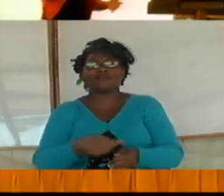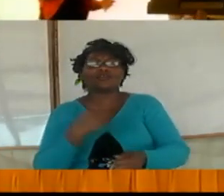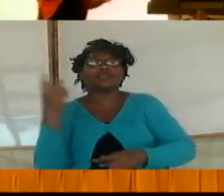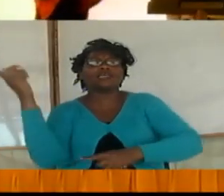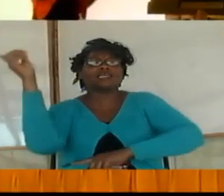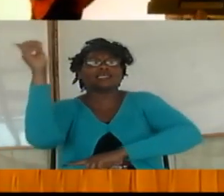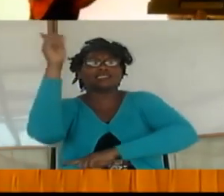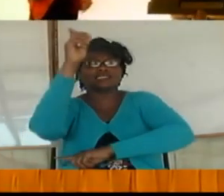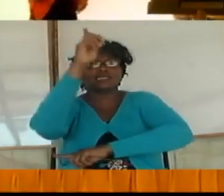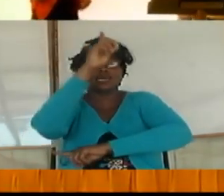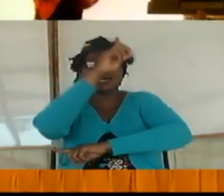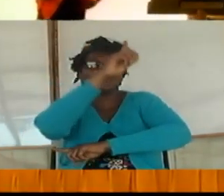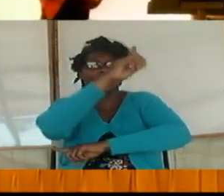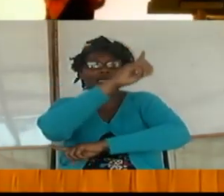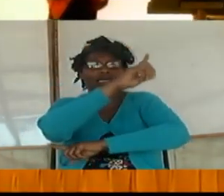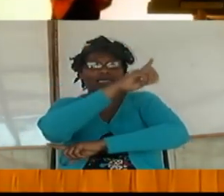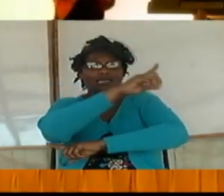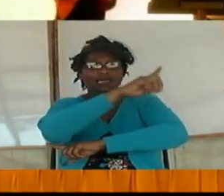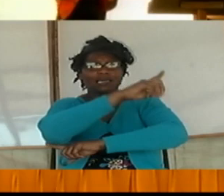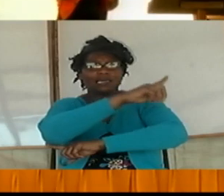every